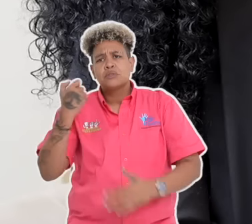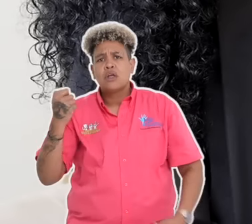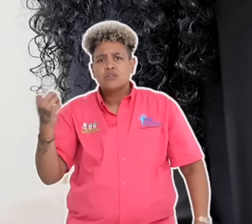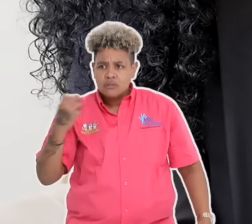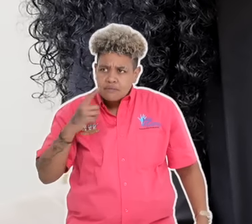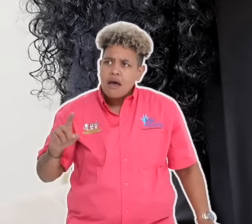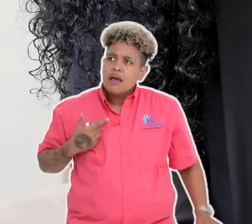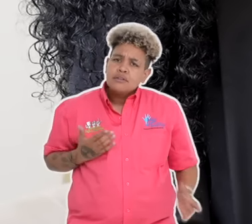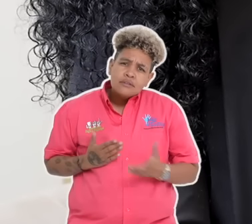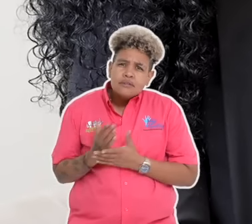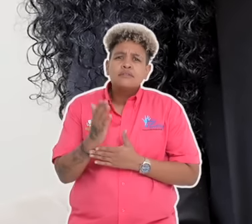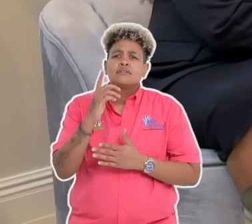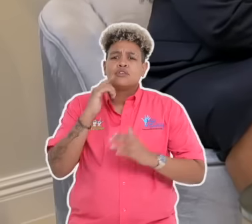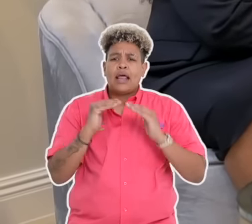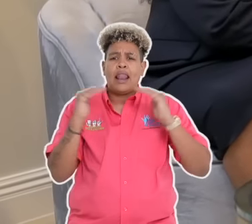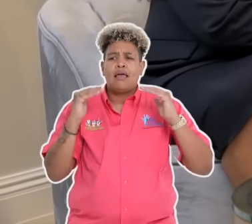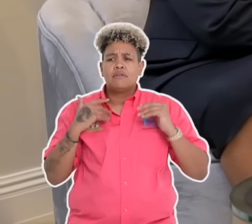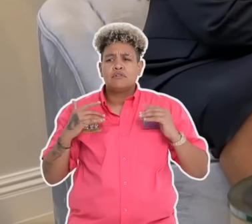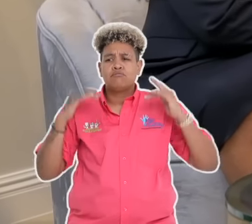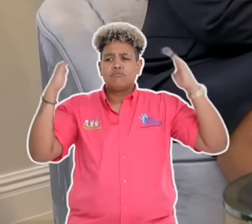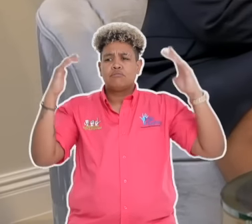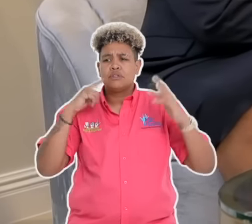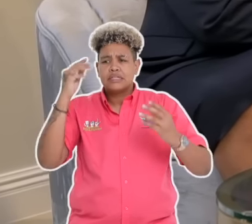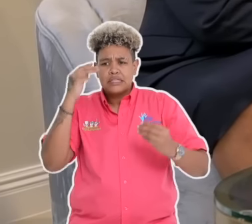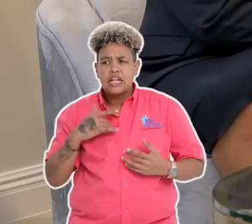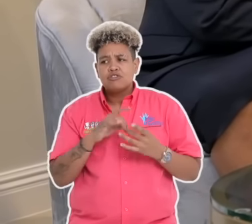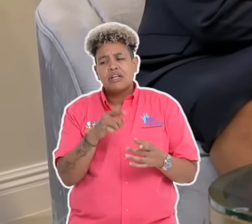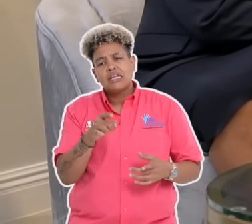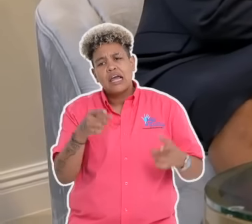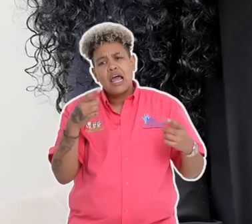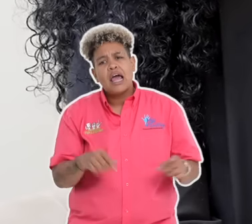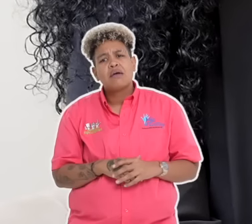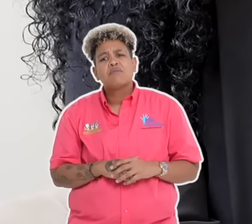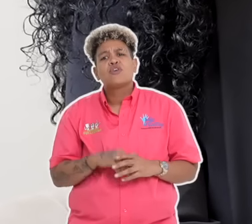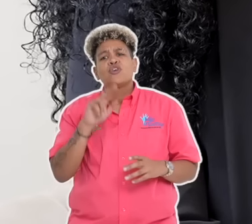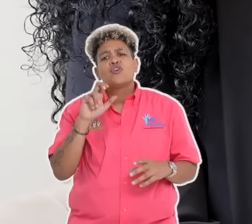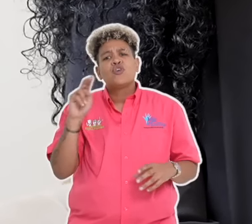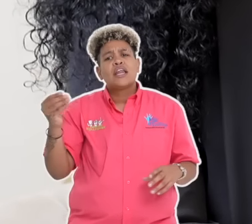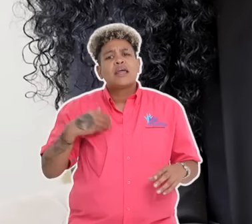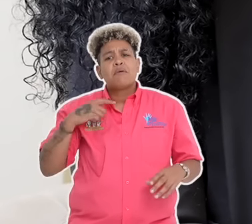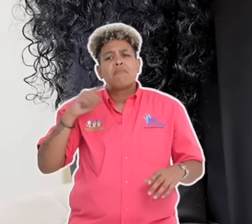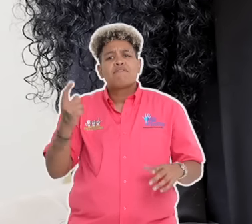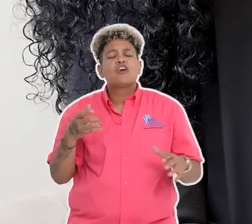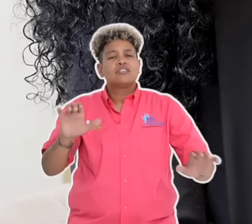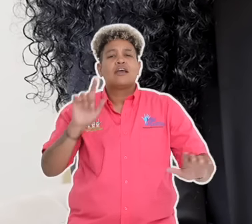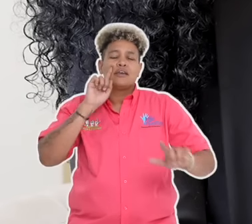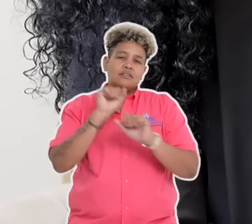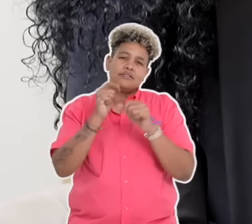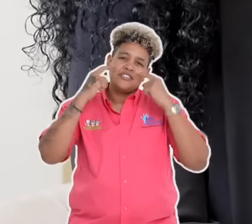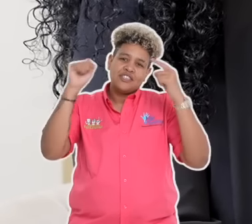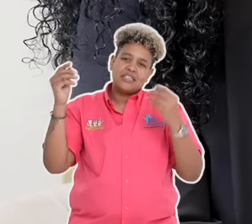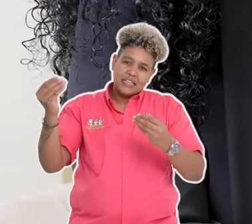your chance to succeed, to get on level footing. Talk to us about that. So UConn gave me my first chance of mm-hmm.